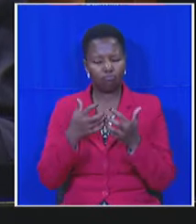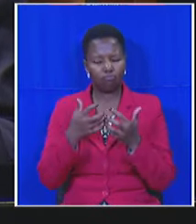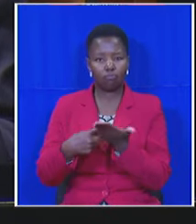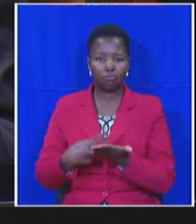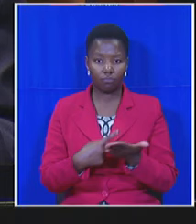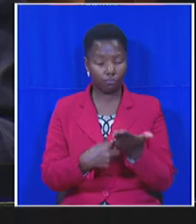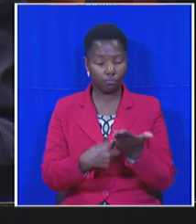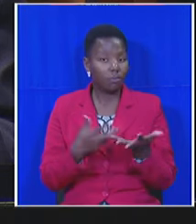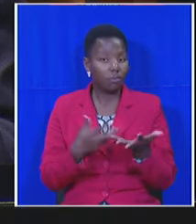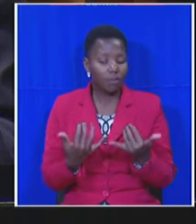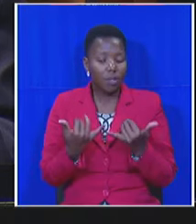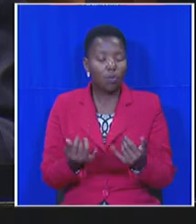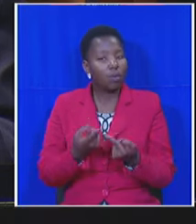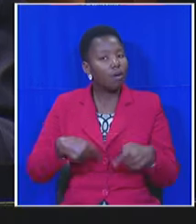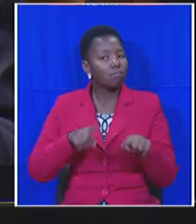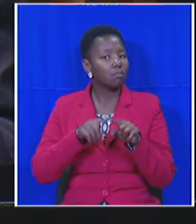includes that